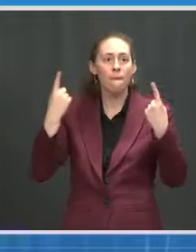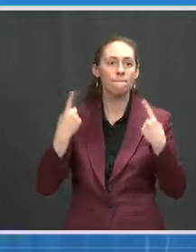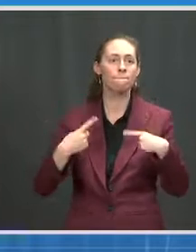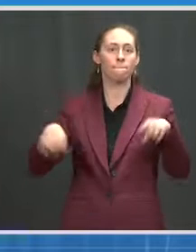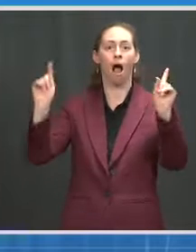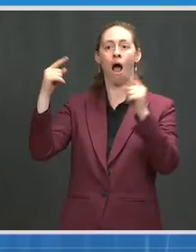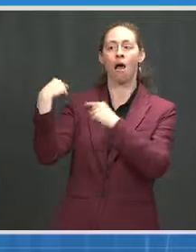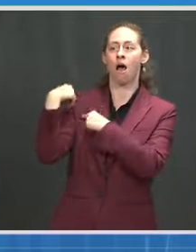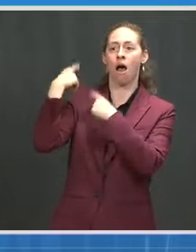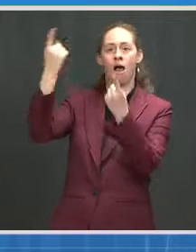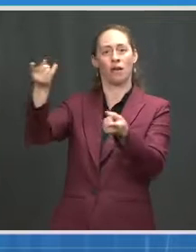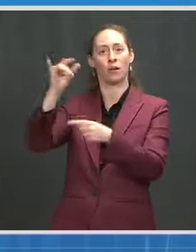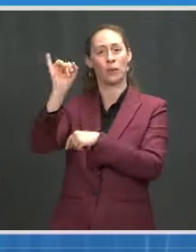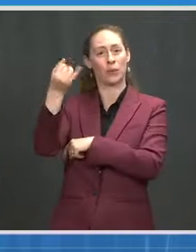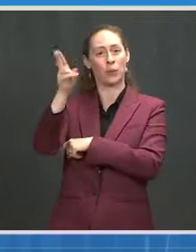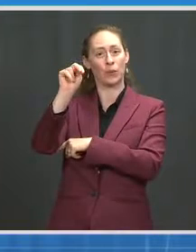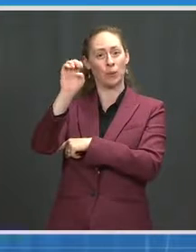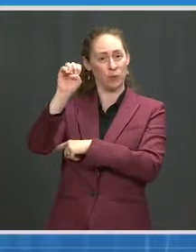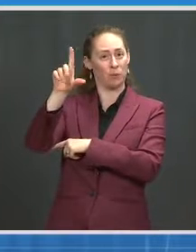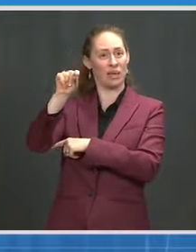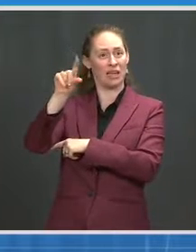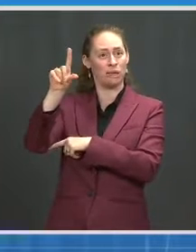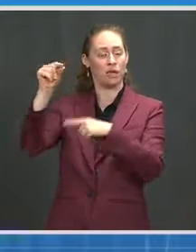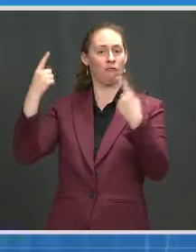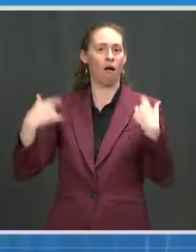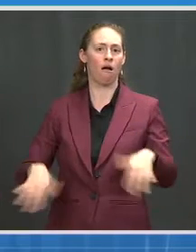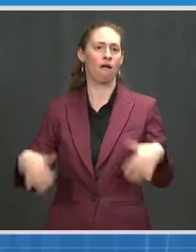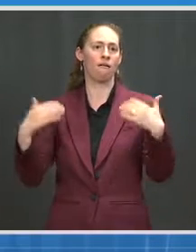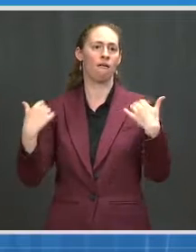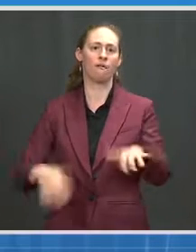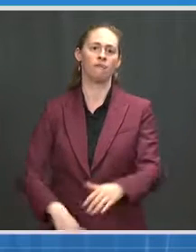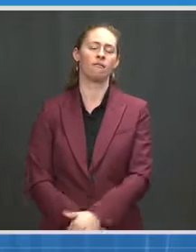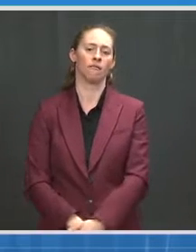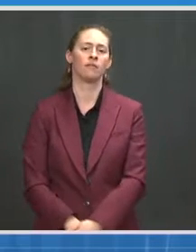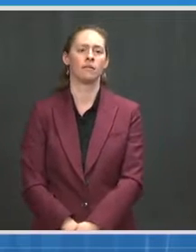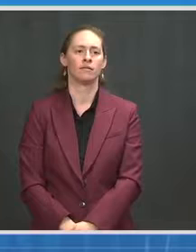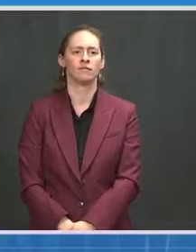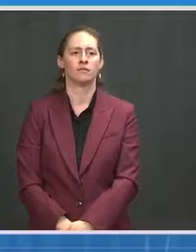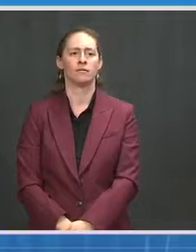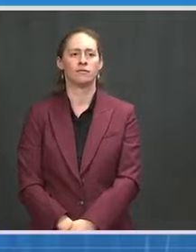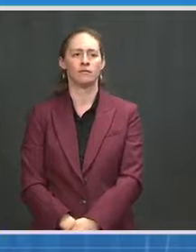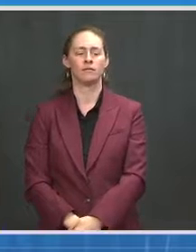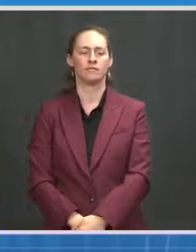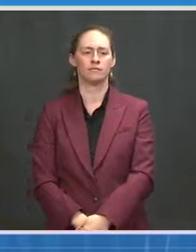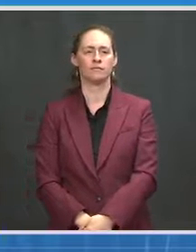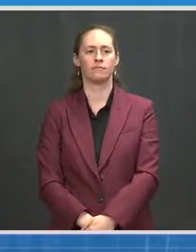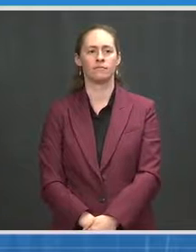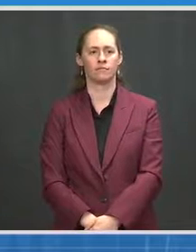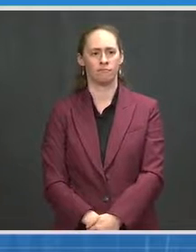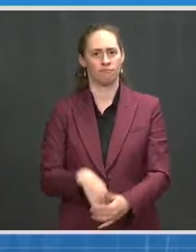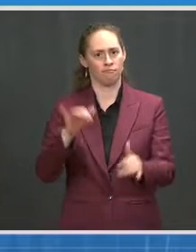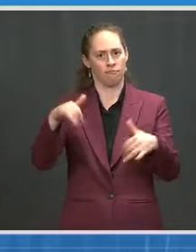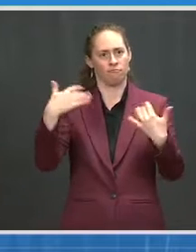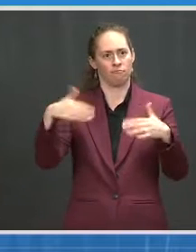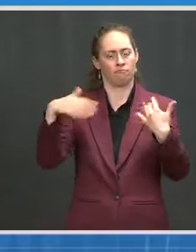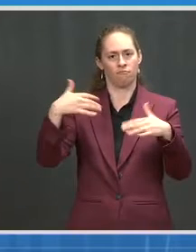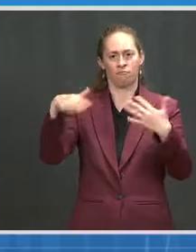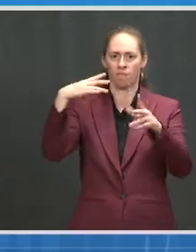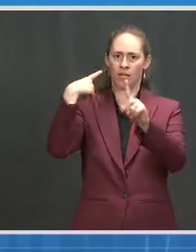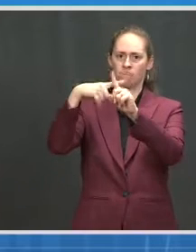of hospital admissions is 3,500. Again, a positive sign with another back-to-back decrease of